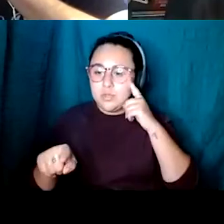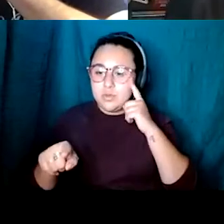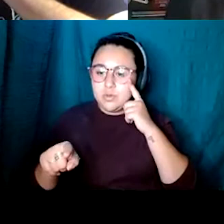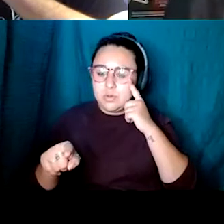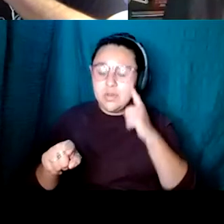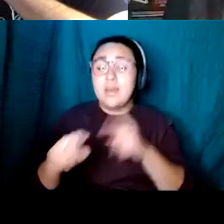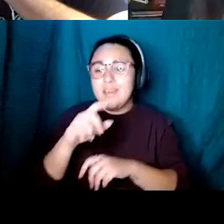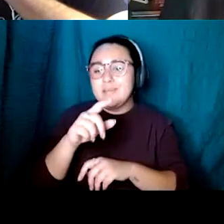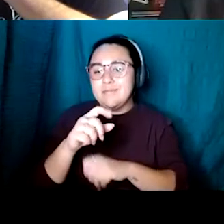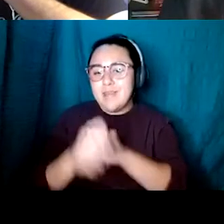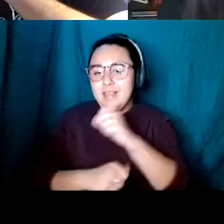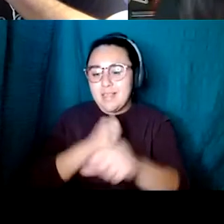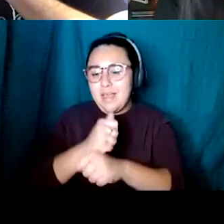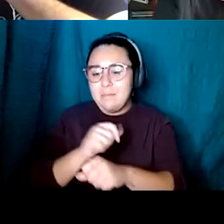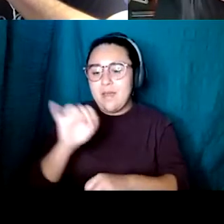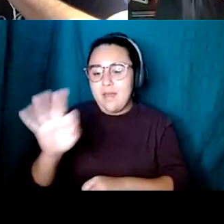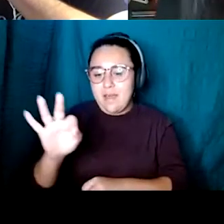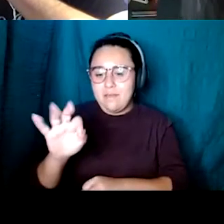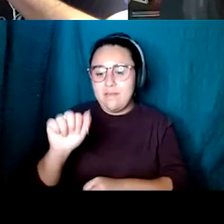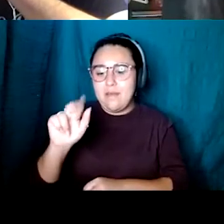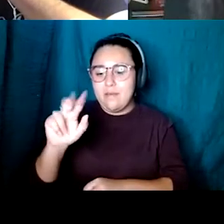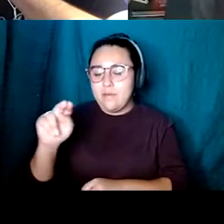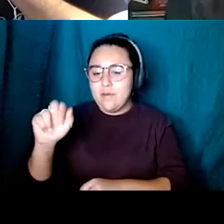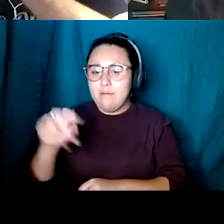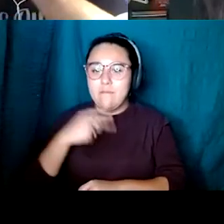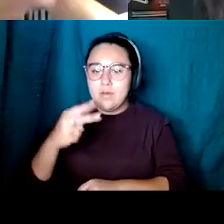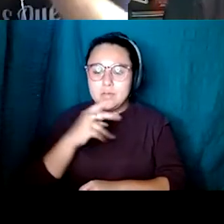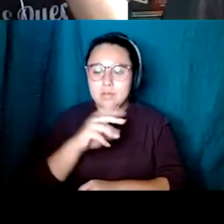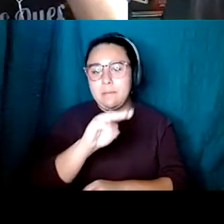of VONA Voices and the Macondo